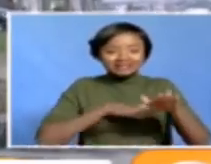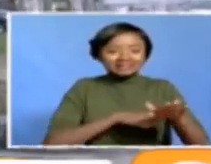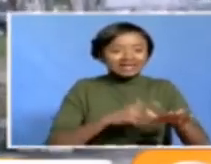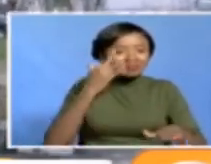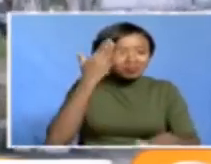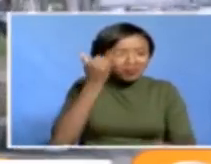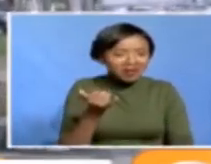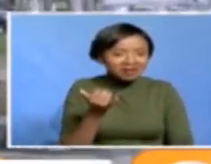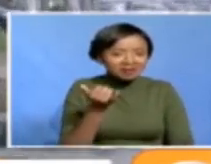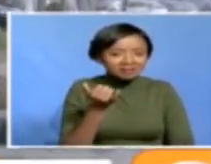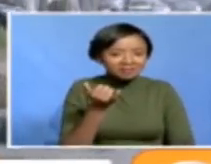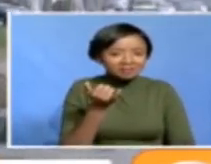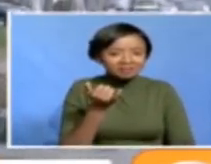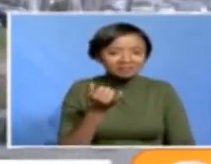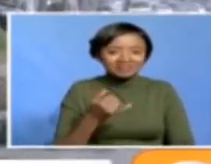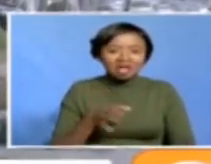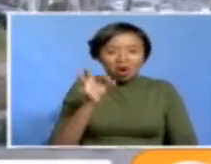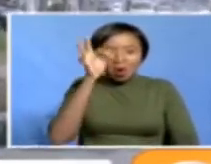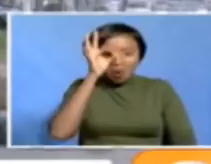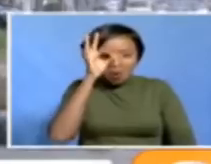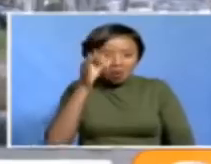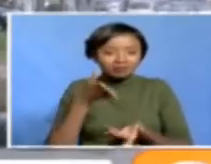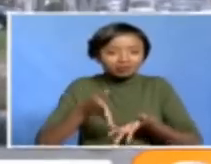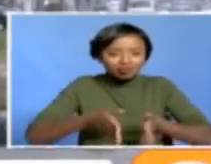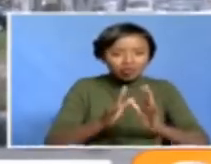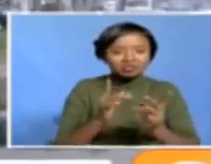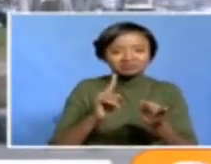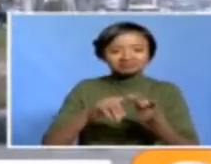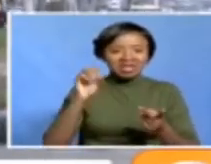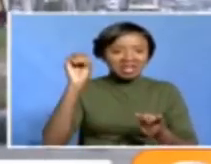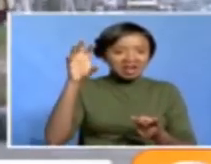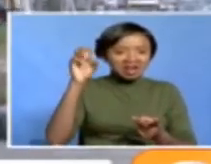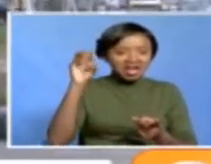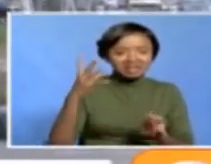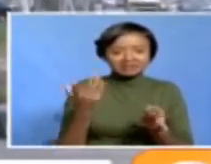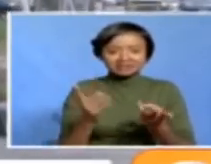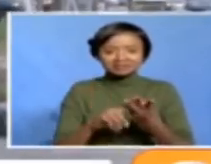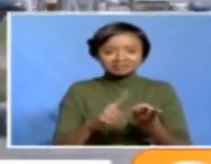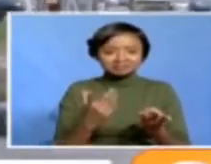by potholes, traffic lights, and then